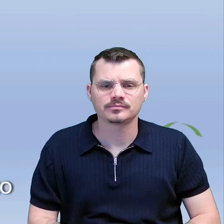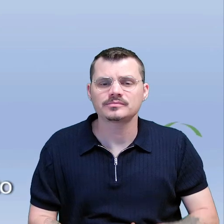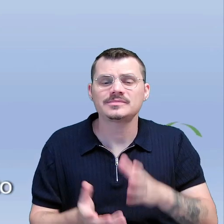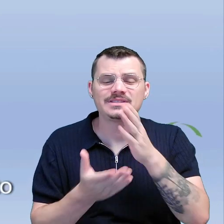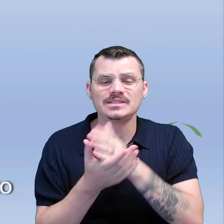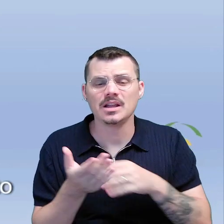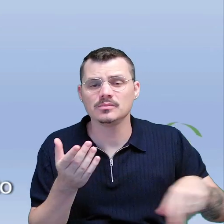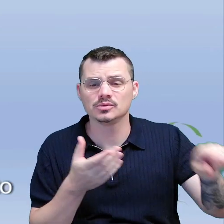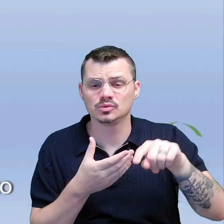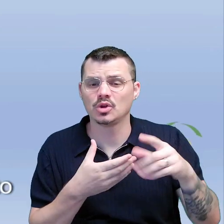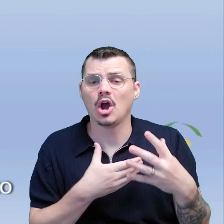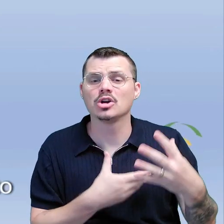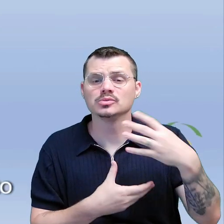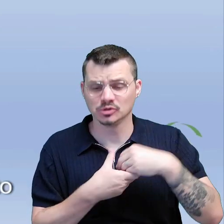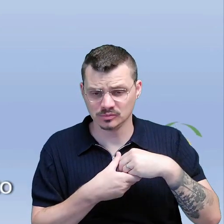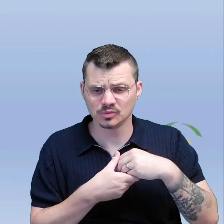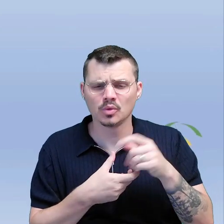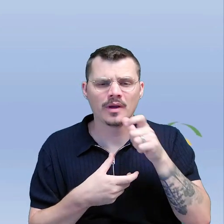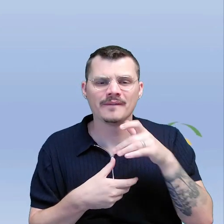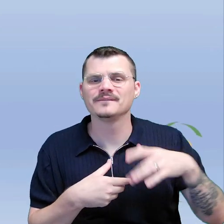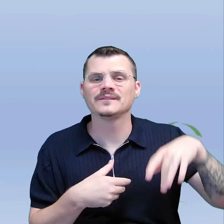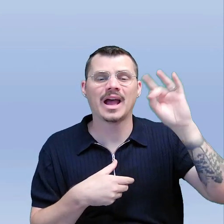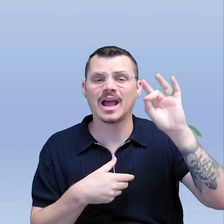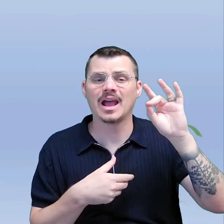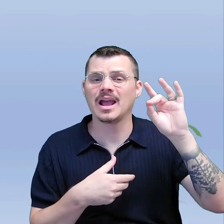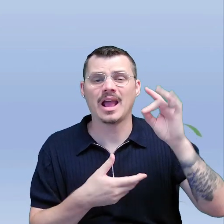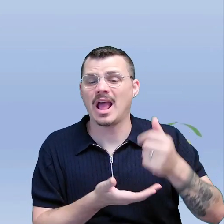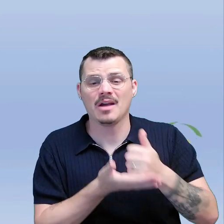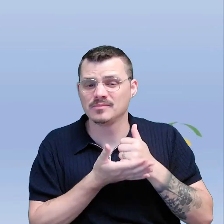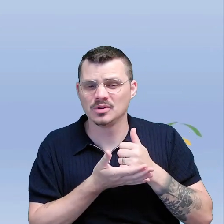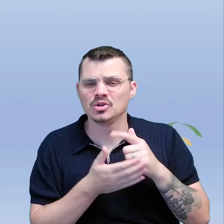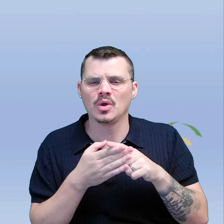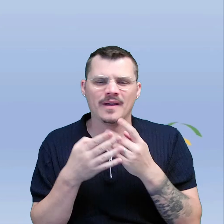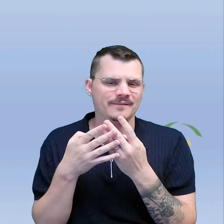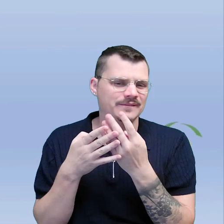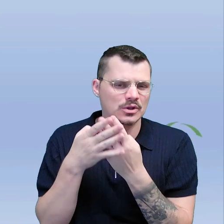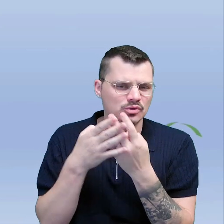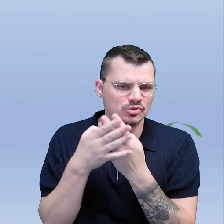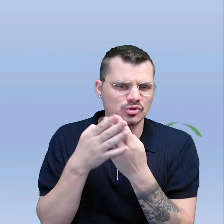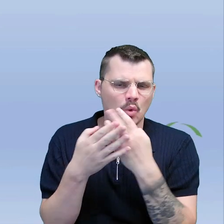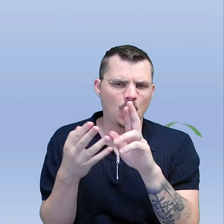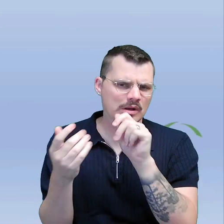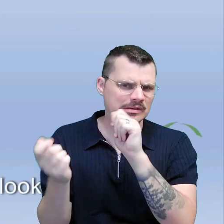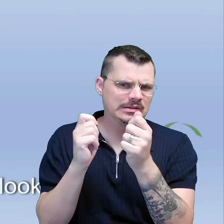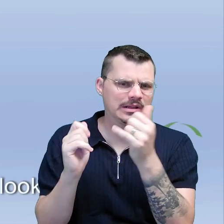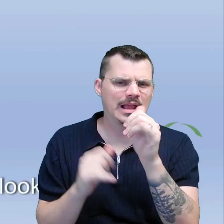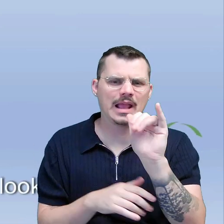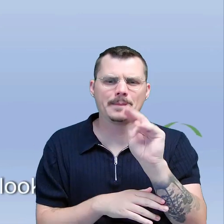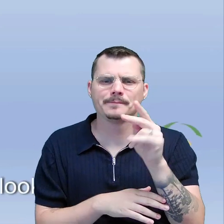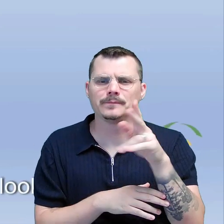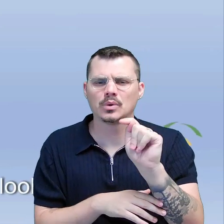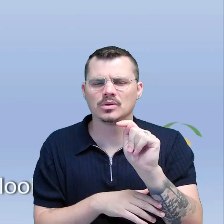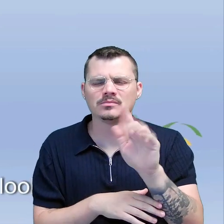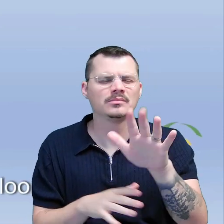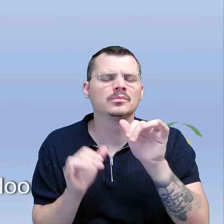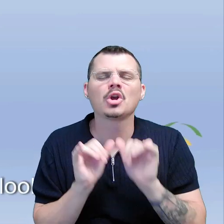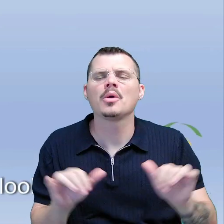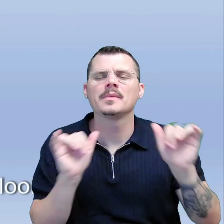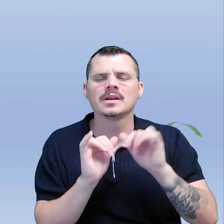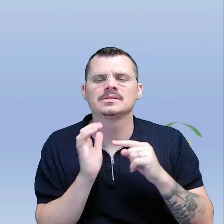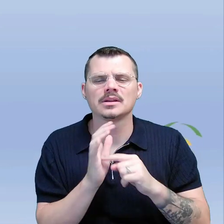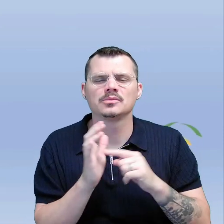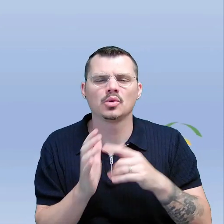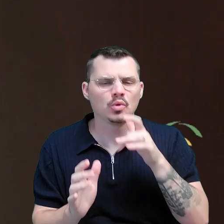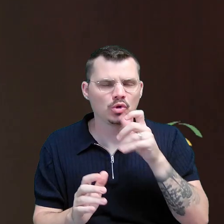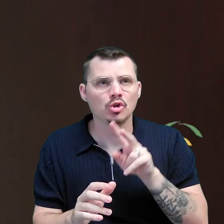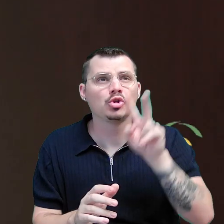Some people with autism find it helpful to filter or alter input. The most common example is people that look